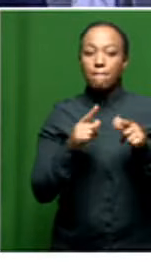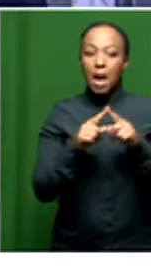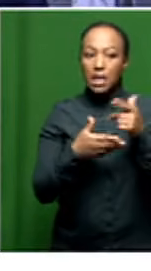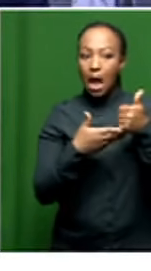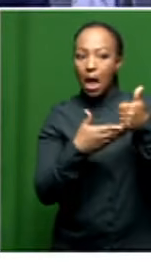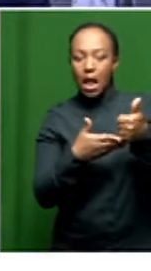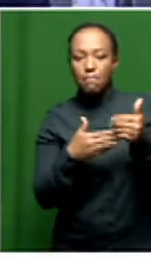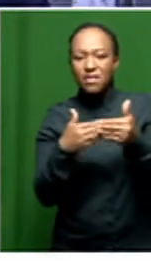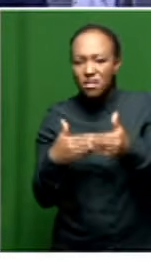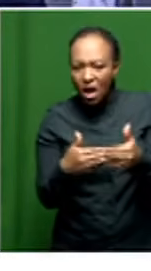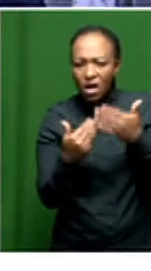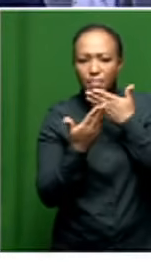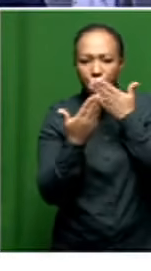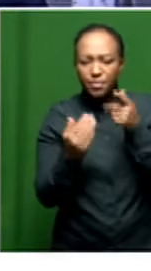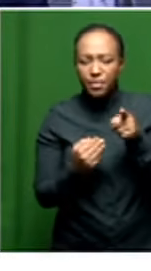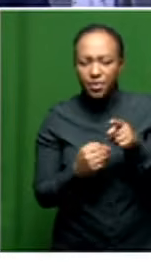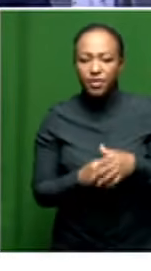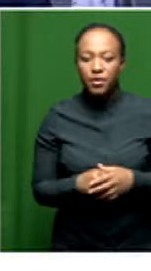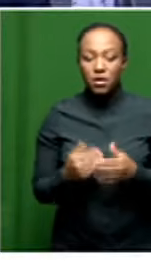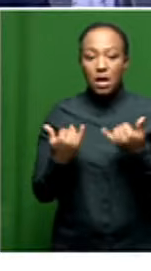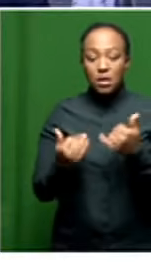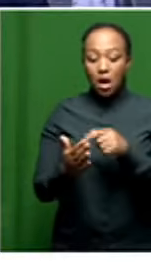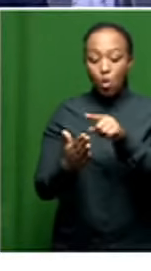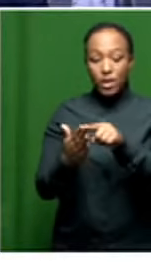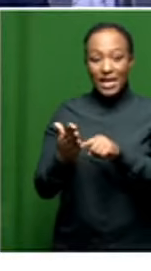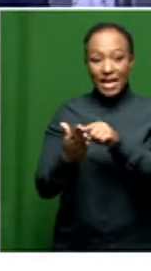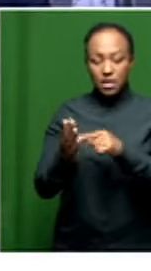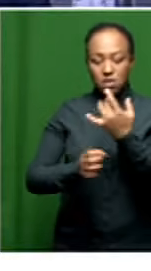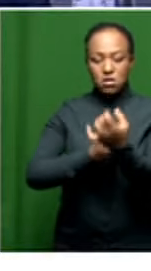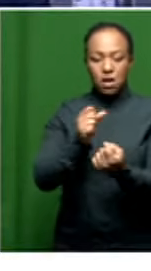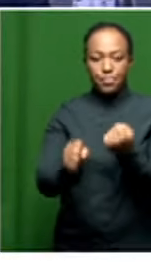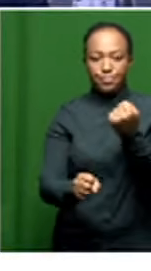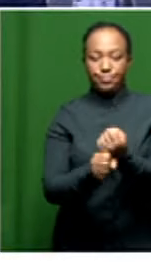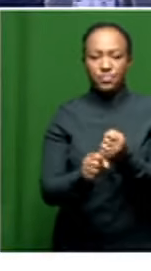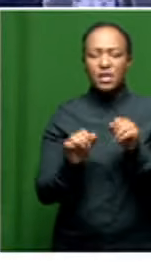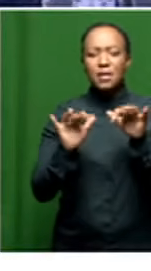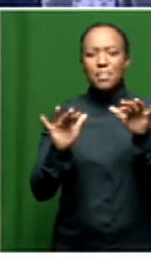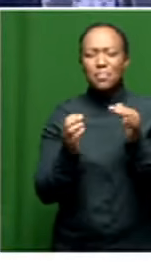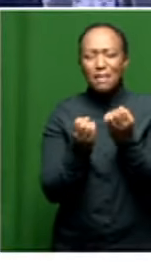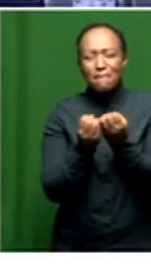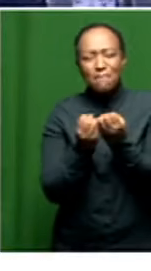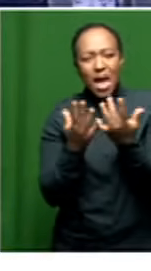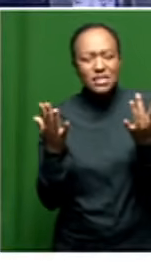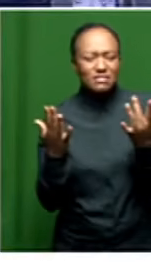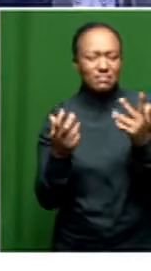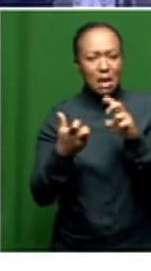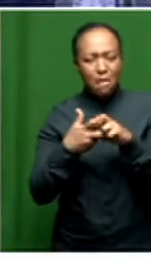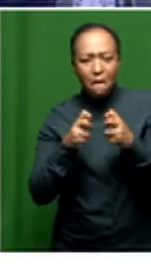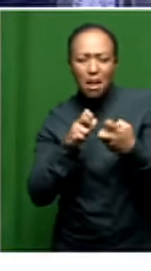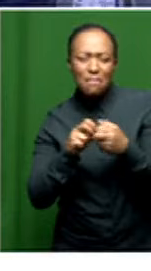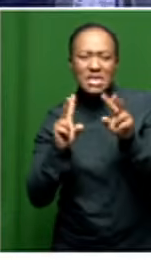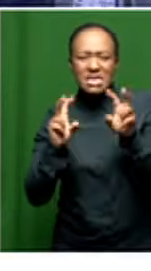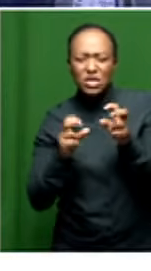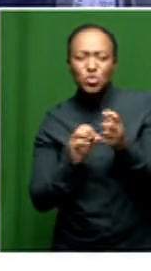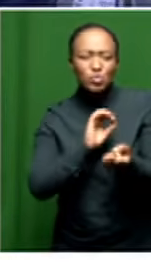for. You know, going into an election year like this, a lot of people have got so many issues that are plaguing them right